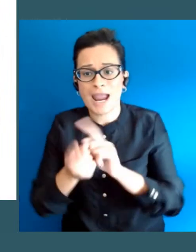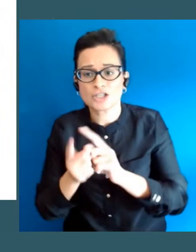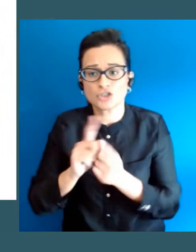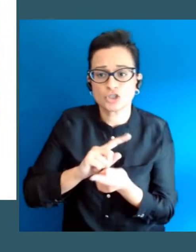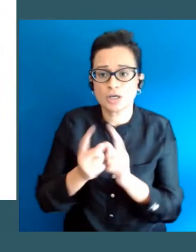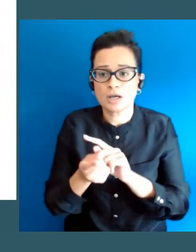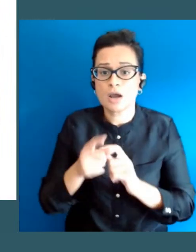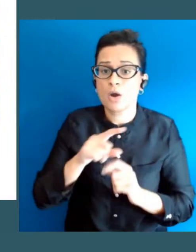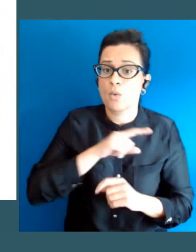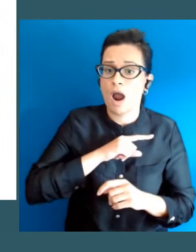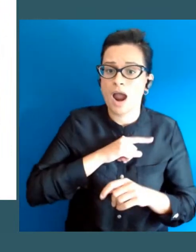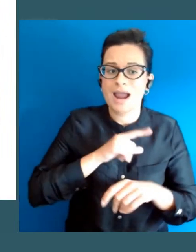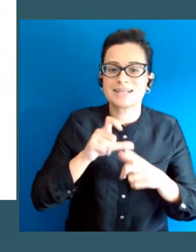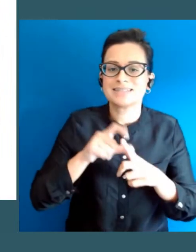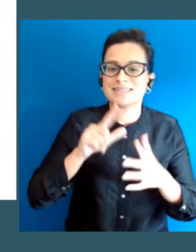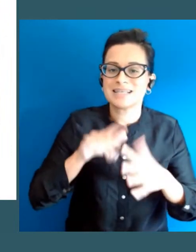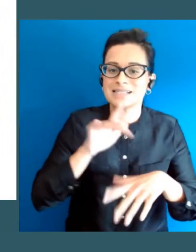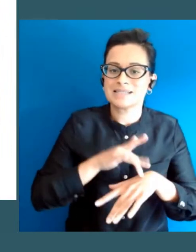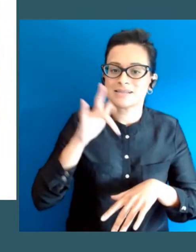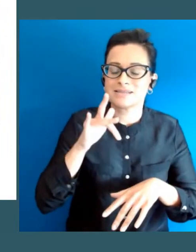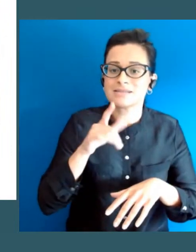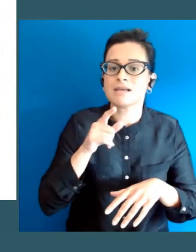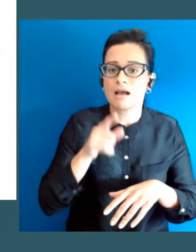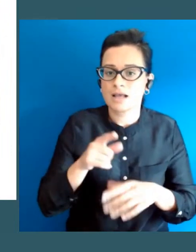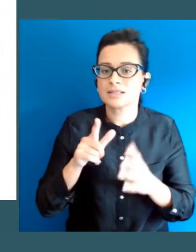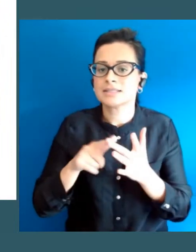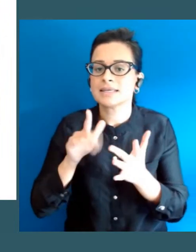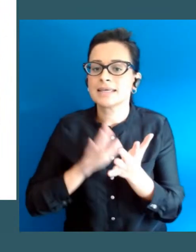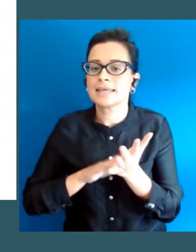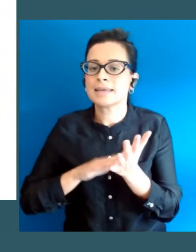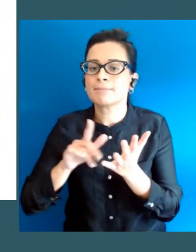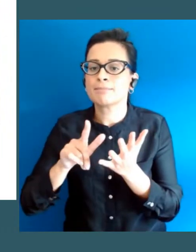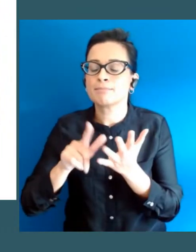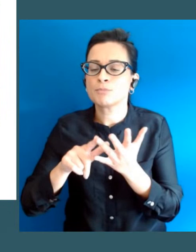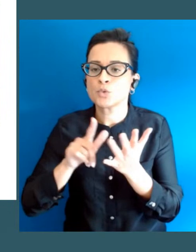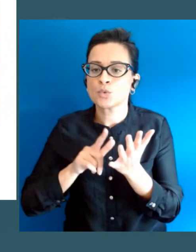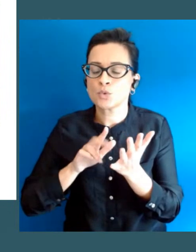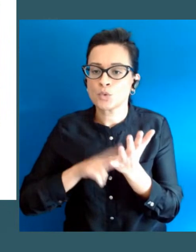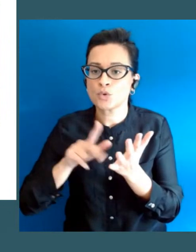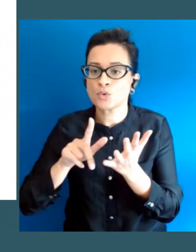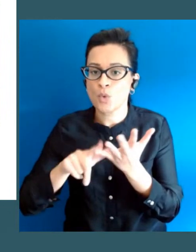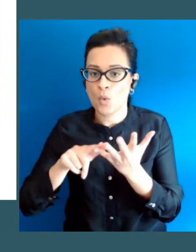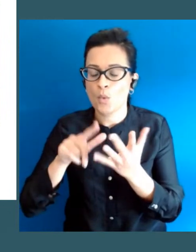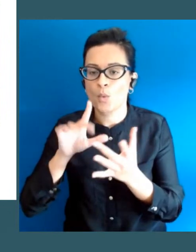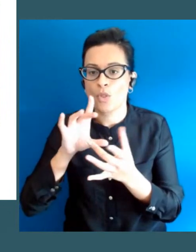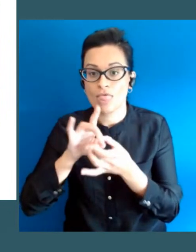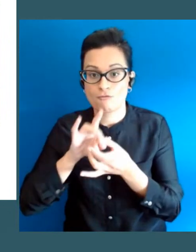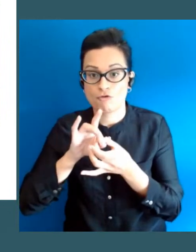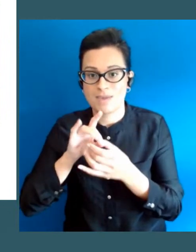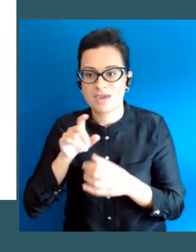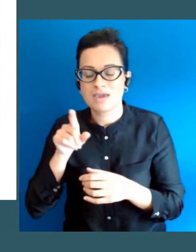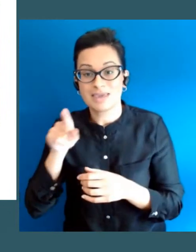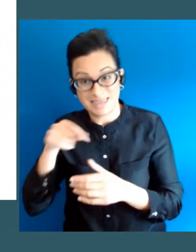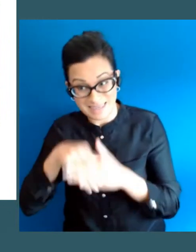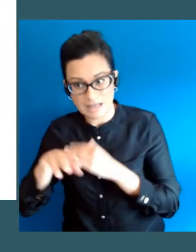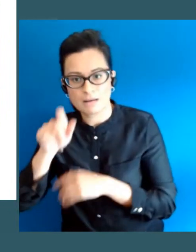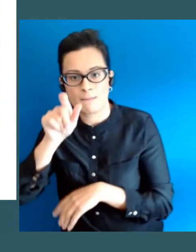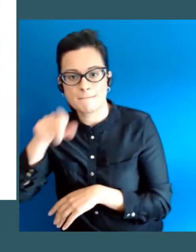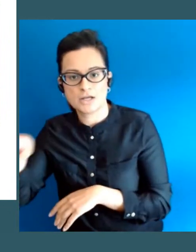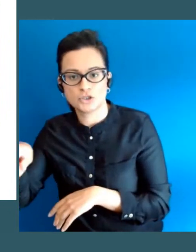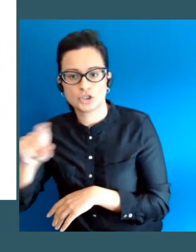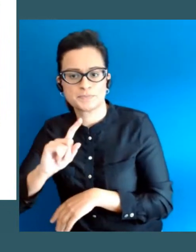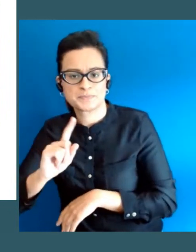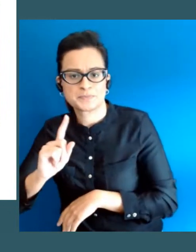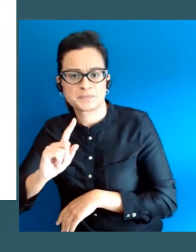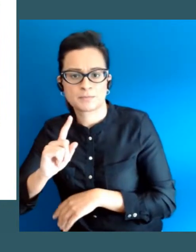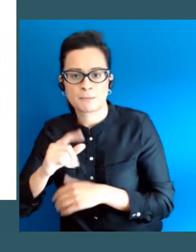desensitization. So immunotherapy in food allergic patients has proven to provide